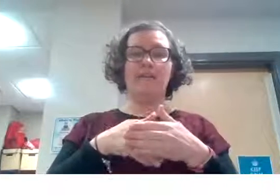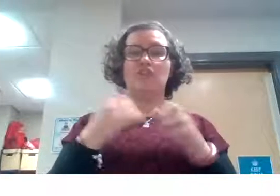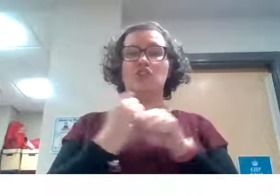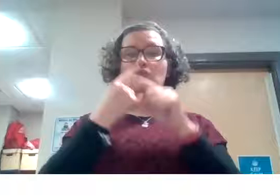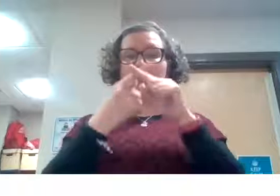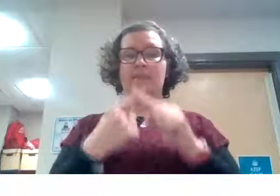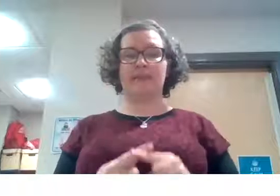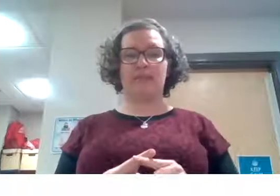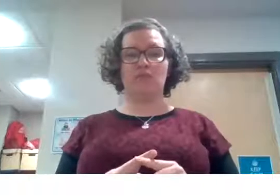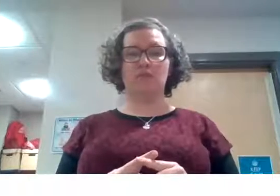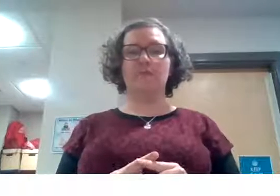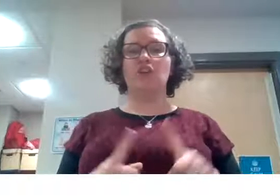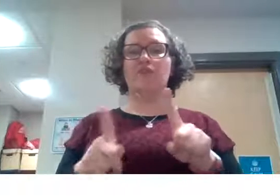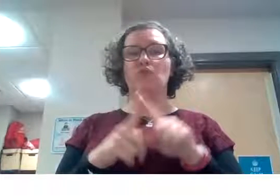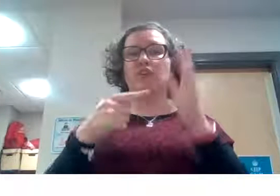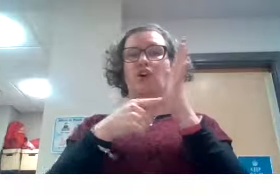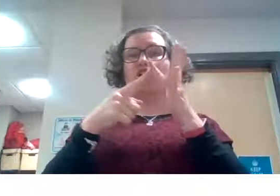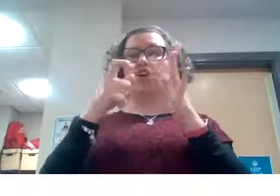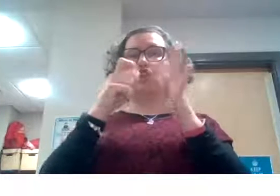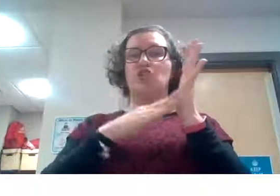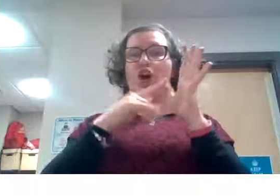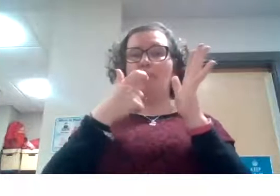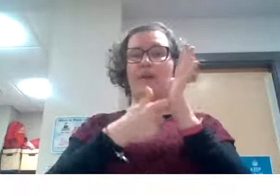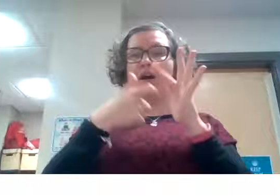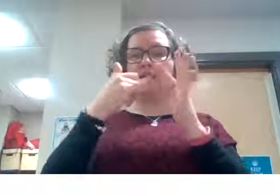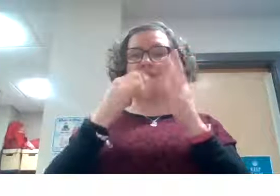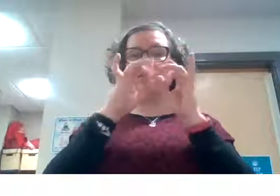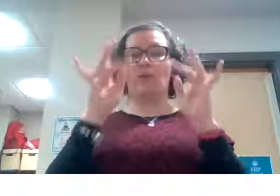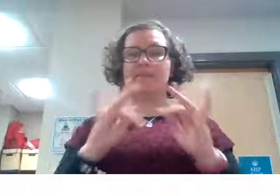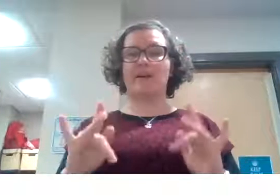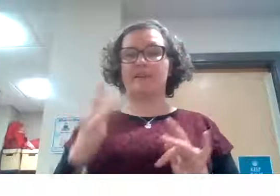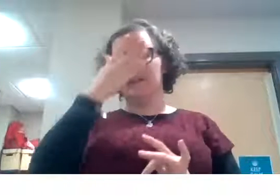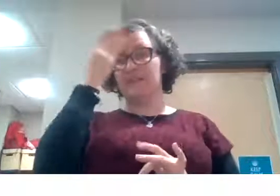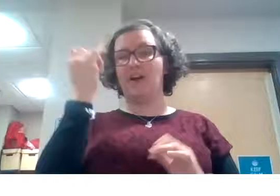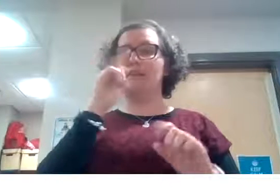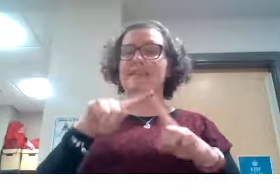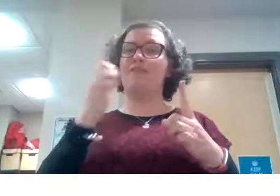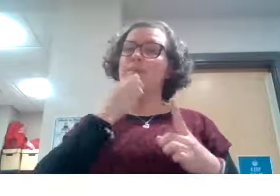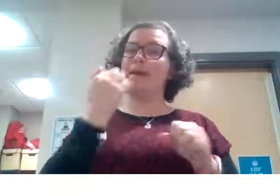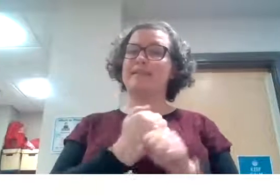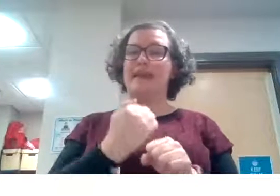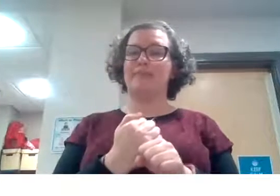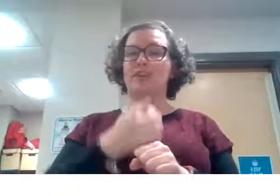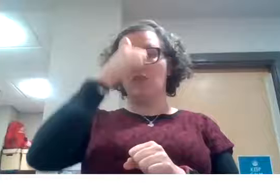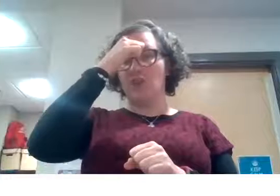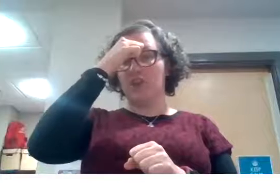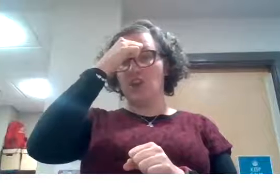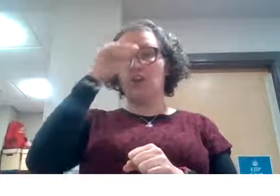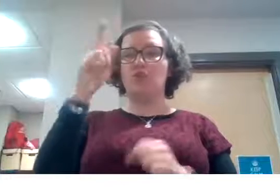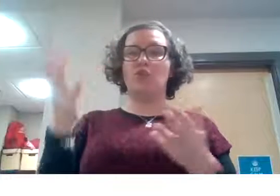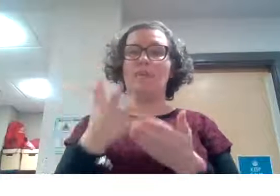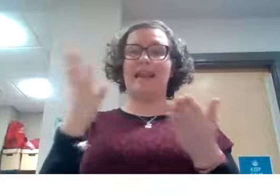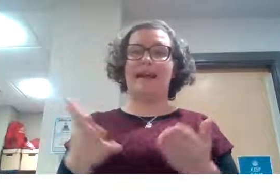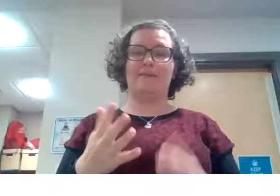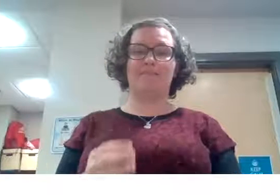pack to do your times tables. You've also got Top Marks website to find different maths games that we